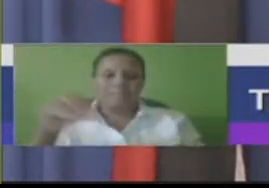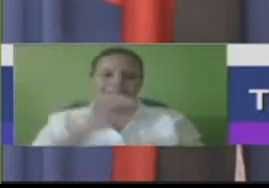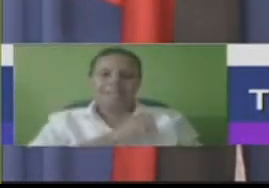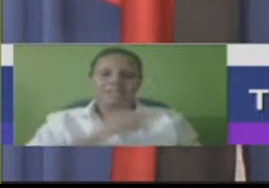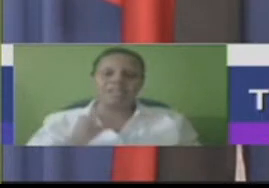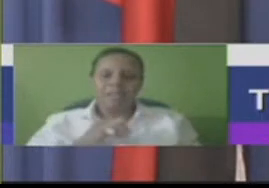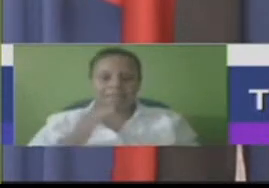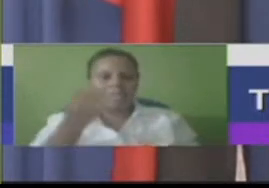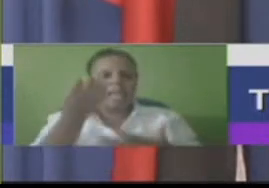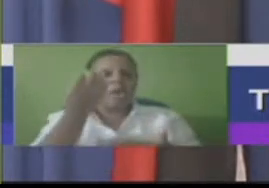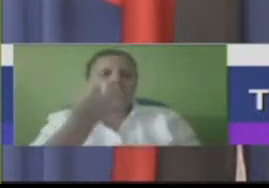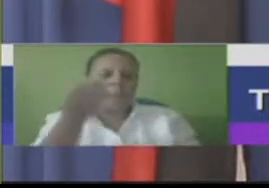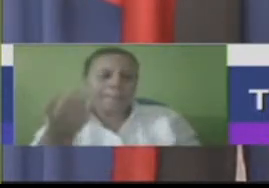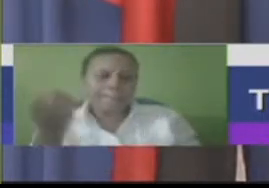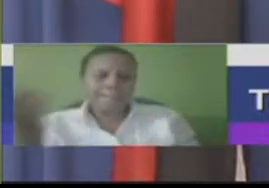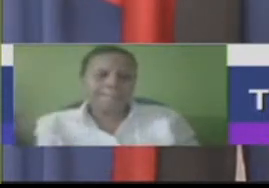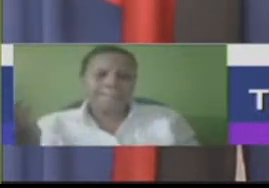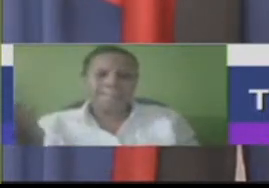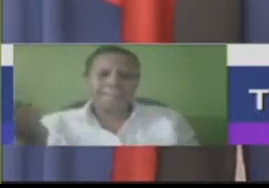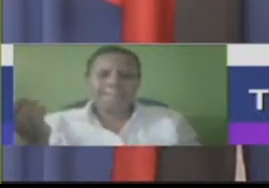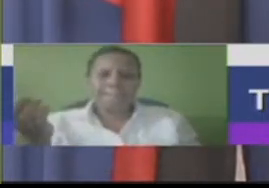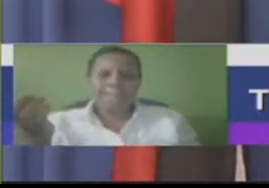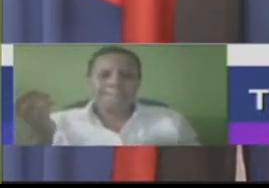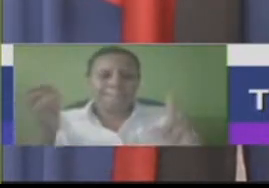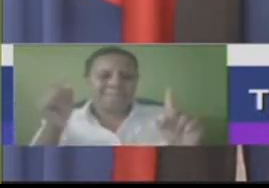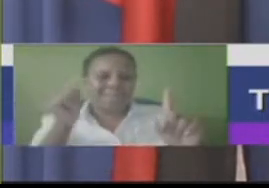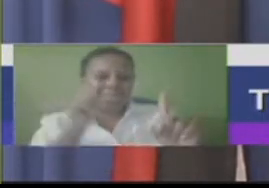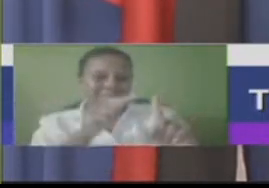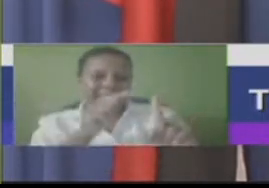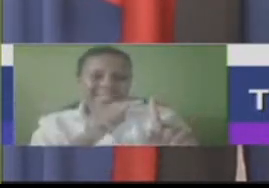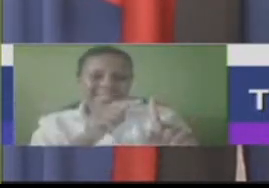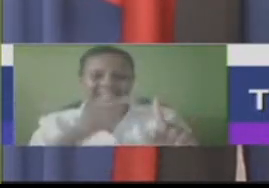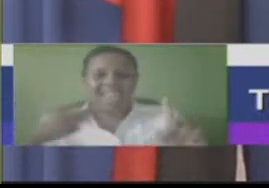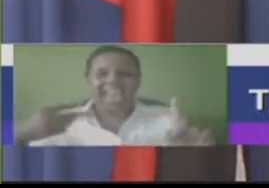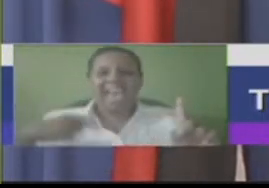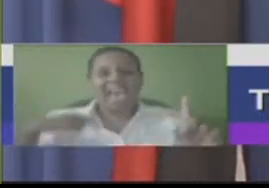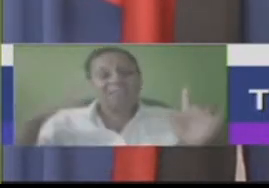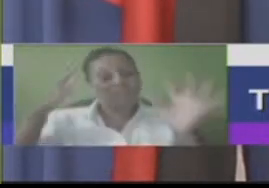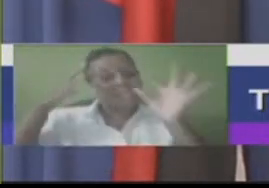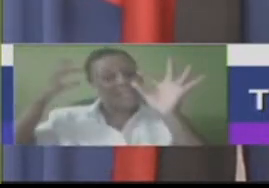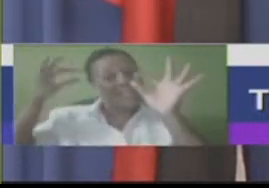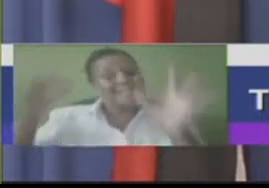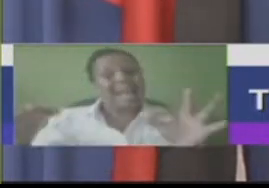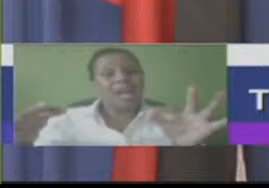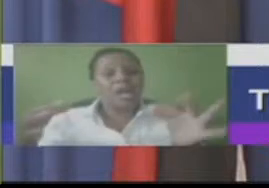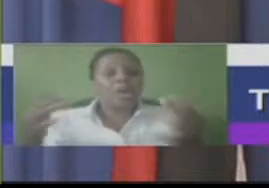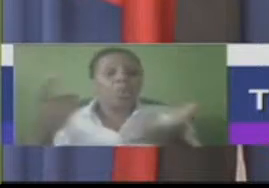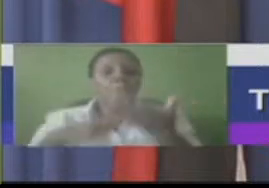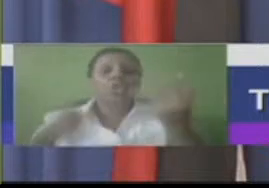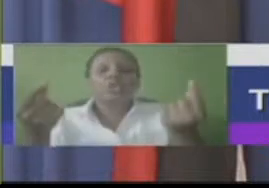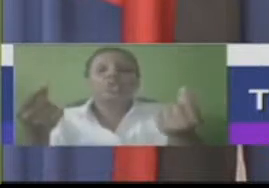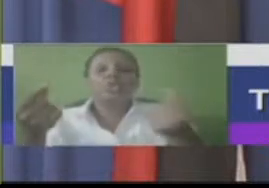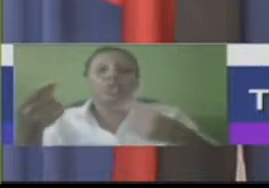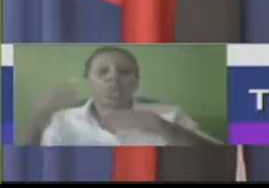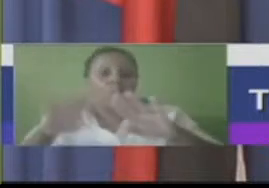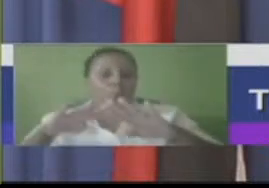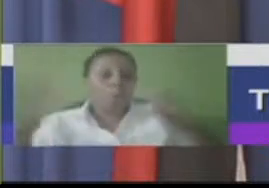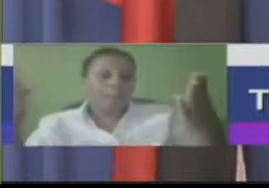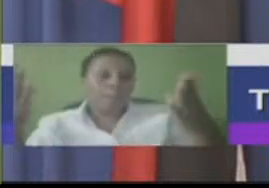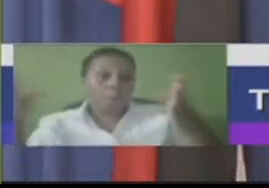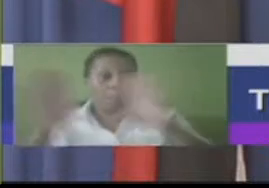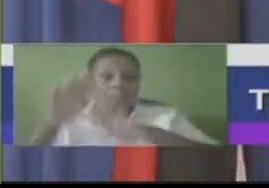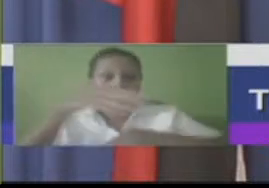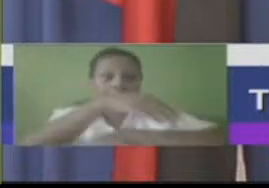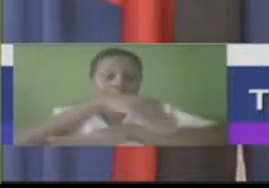made the decision as to how they will function with an open border. So has there been any discussion or consideration to loosening